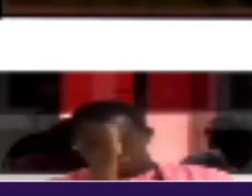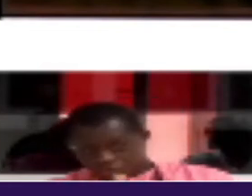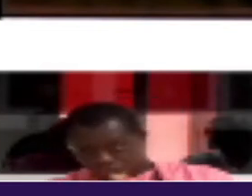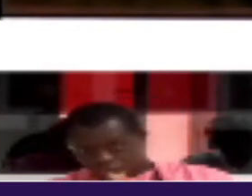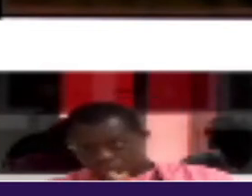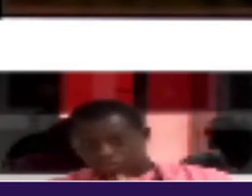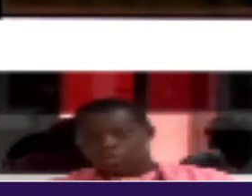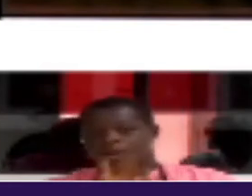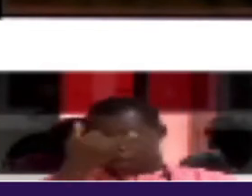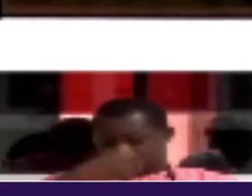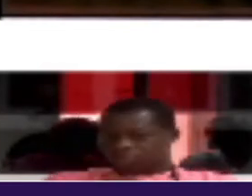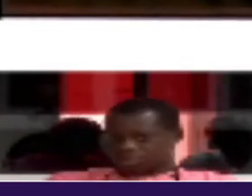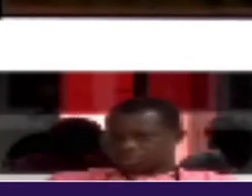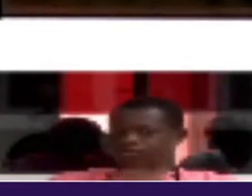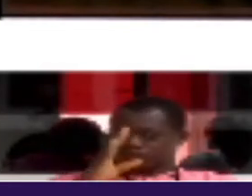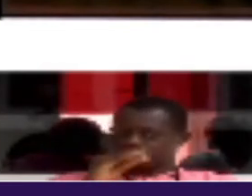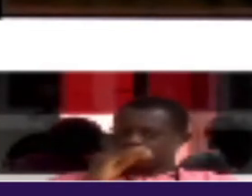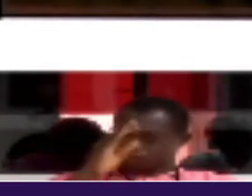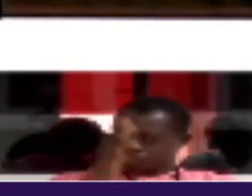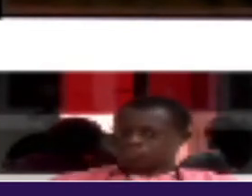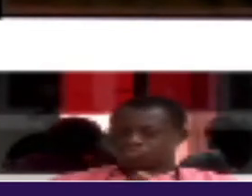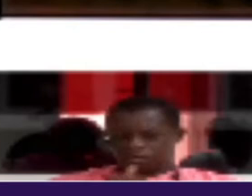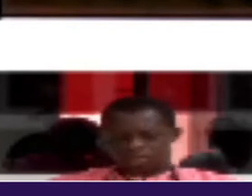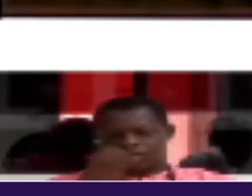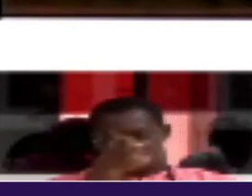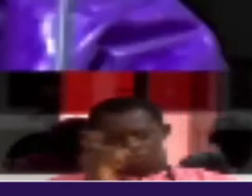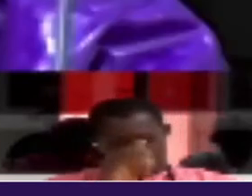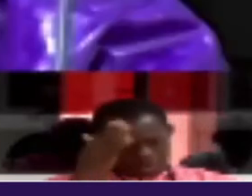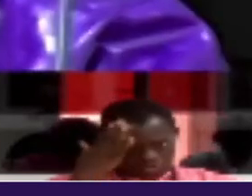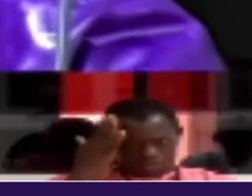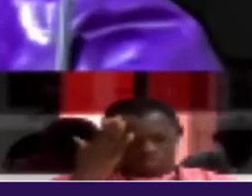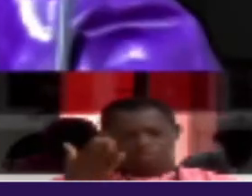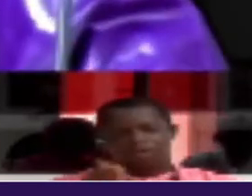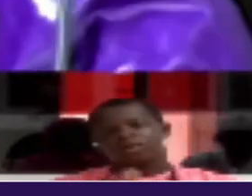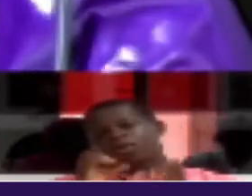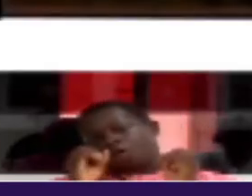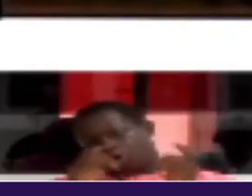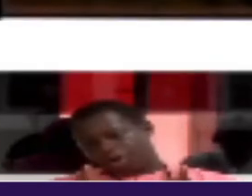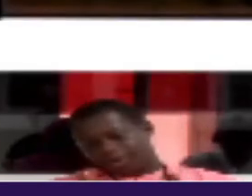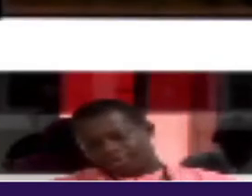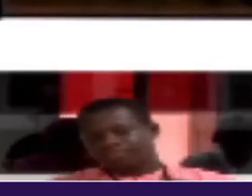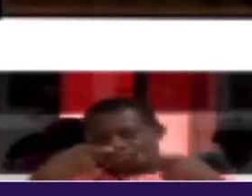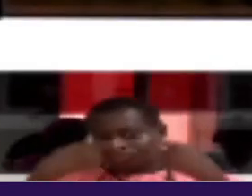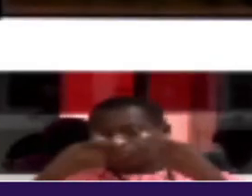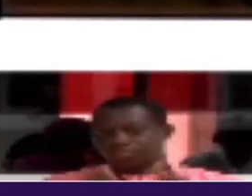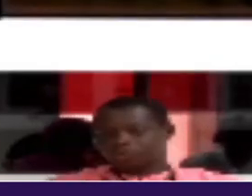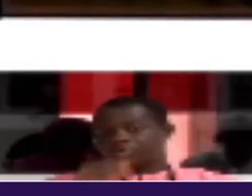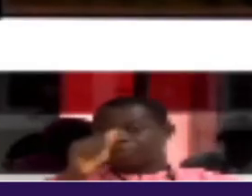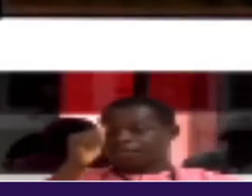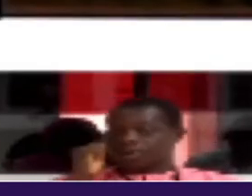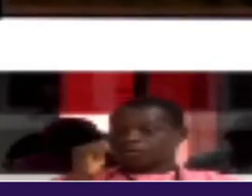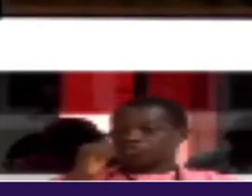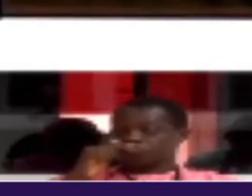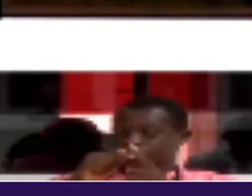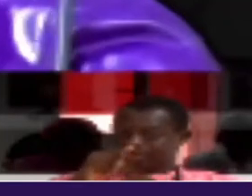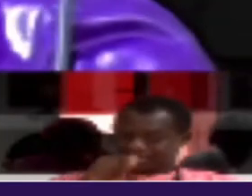Yeah. I'm the one speaking the truth. I'm saying what I have known. Okay, all right. Let's proceed. We will come back to this.